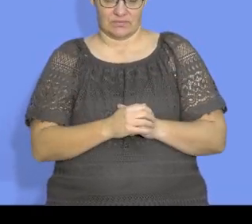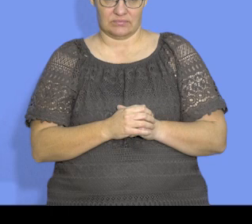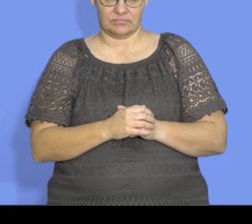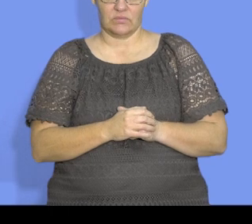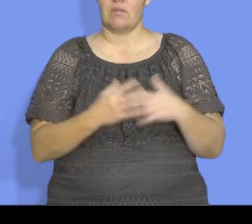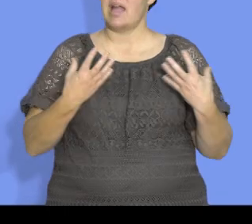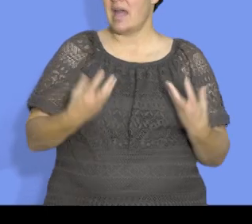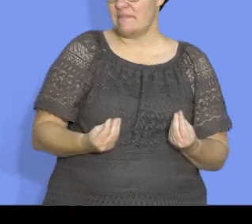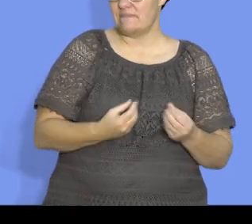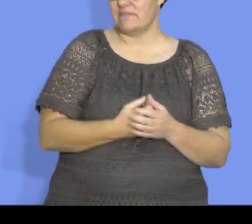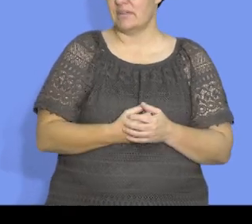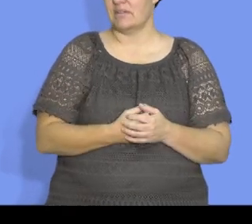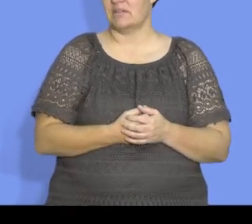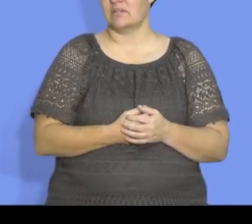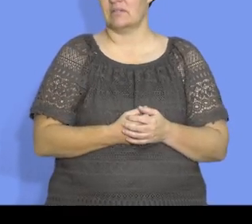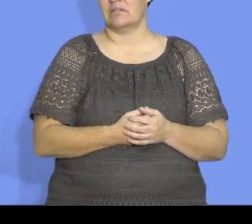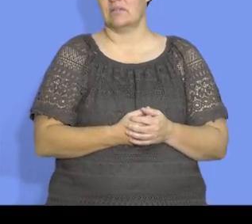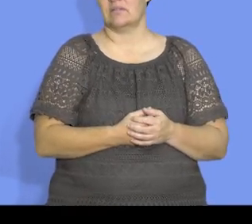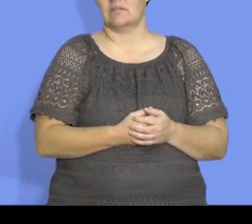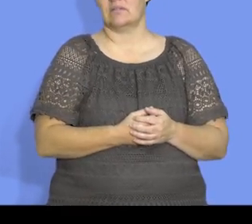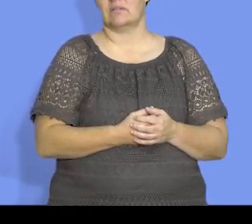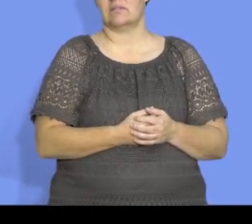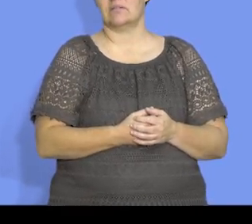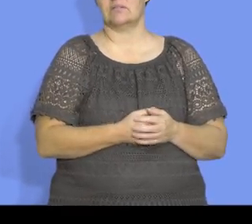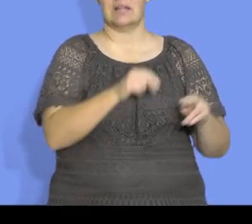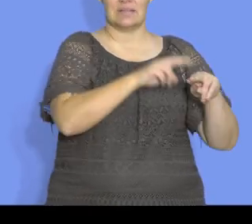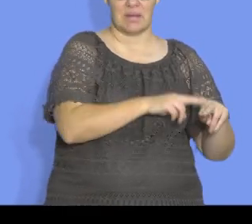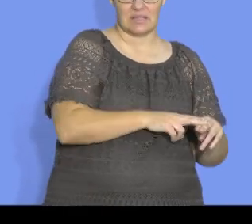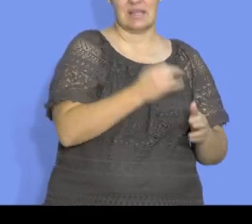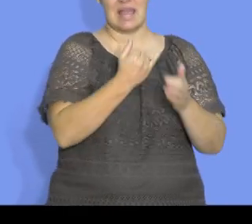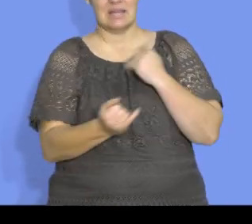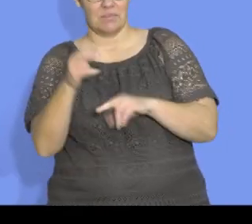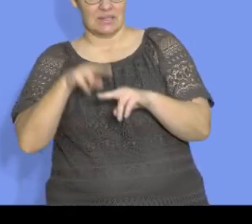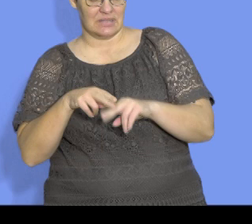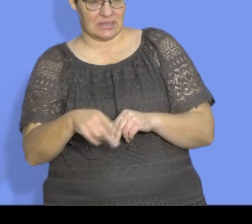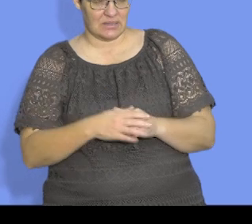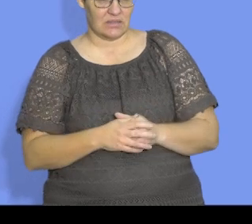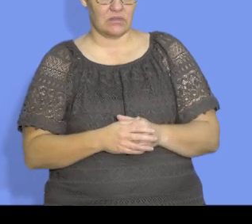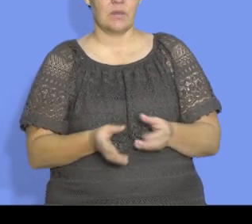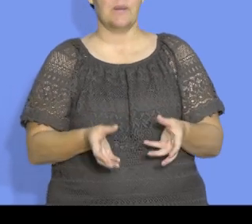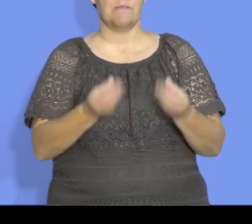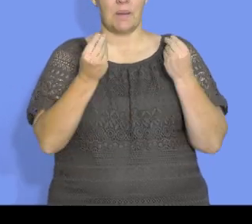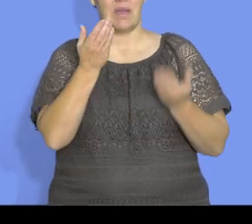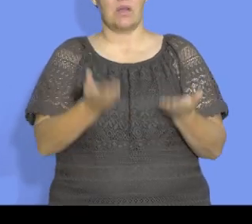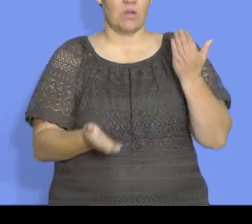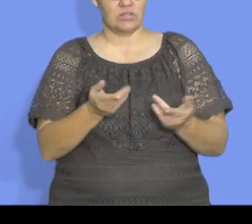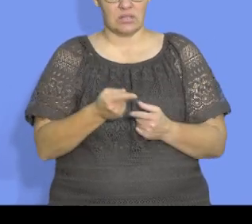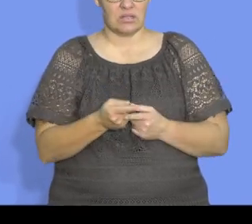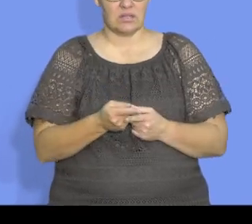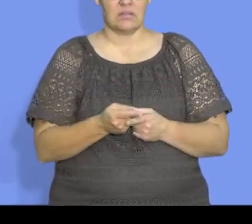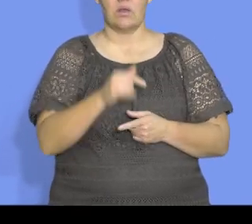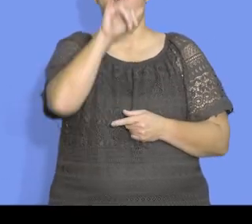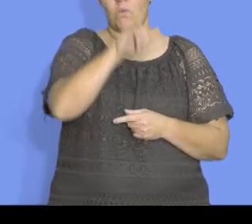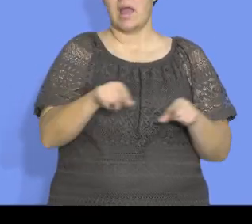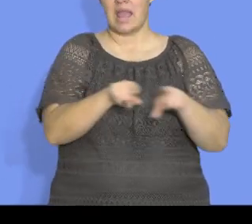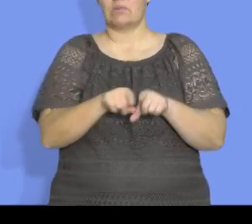an equation that is going to be, and that was the dependent variable, that's the independent variable, when you've got the equations that